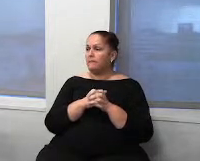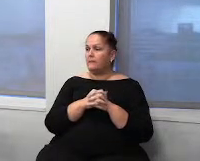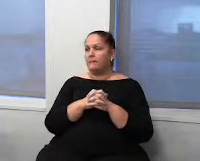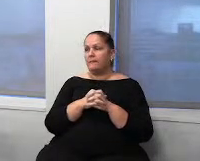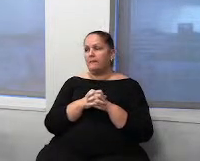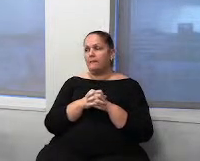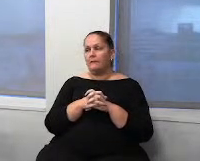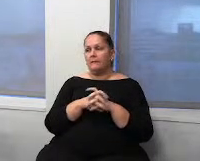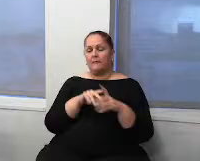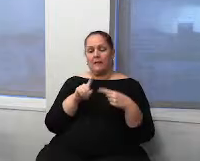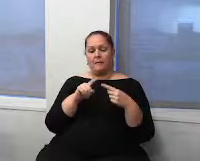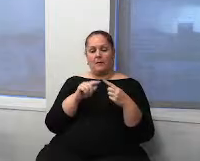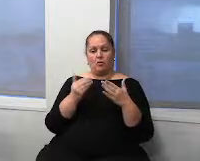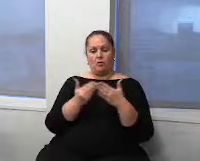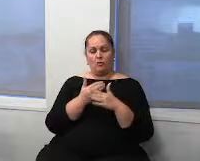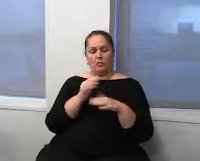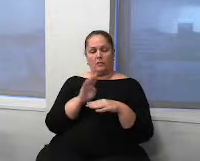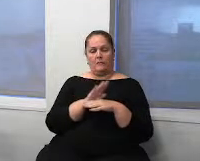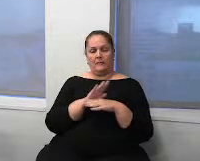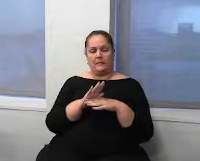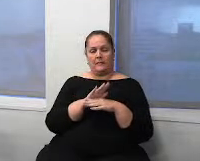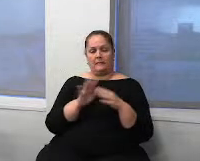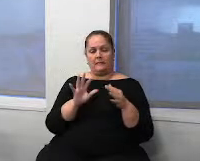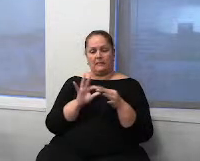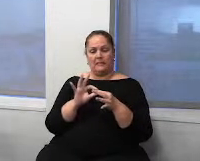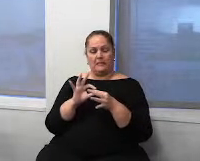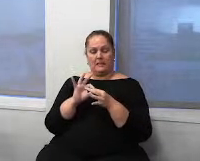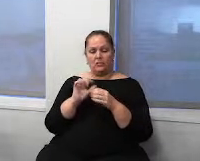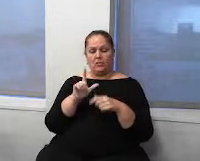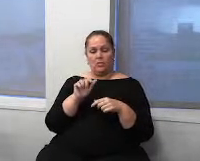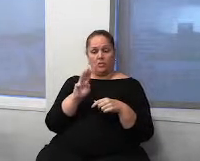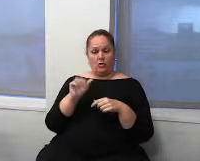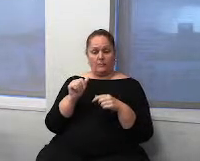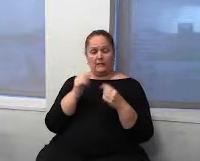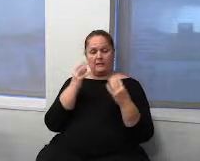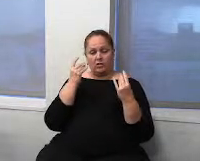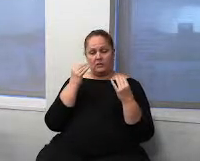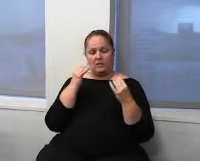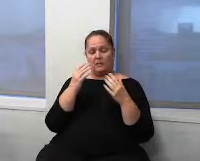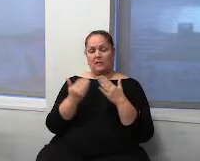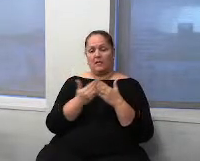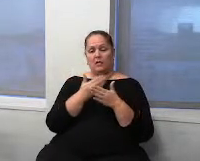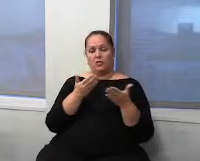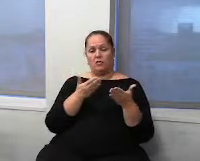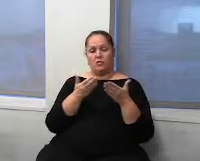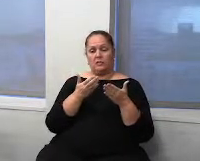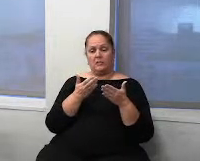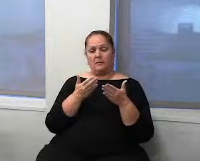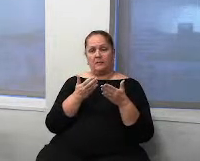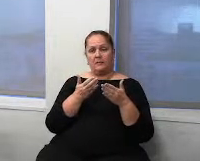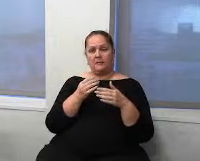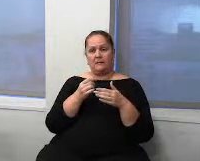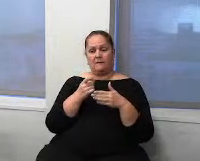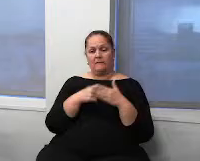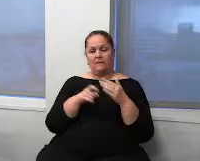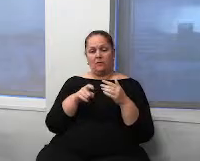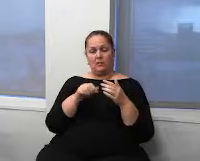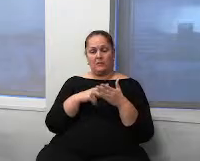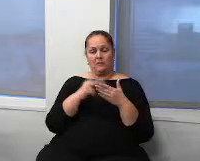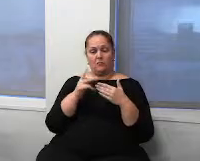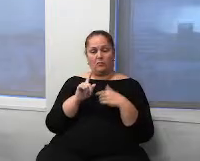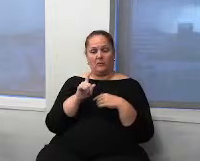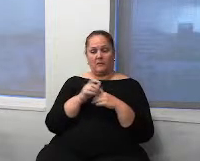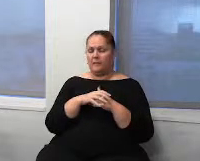Now, is it fair to say with respect to new business connections that LUMA is considering a new service fee for